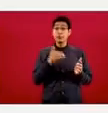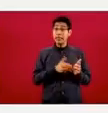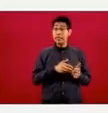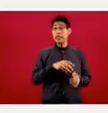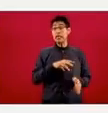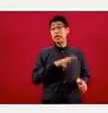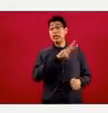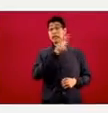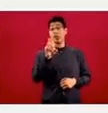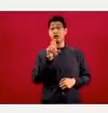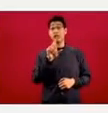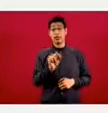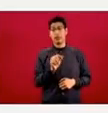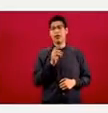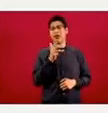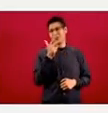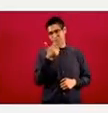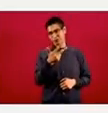today's final number is